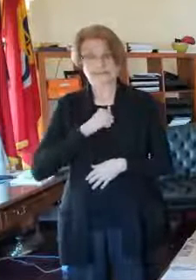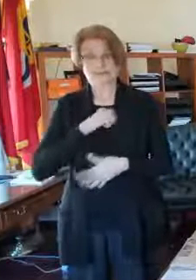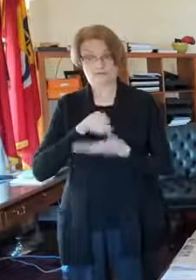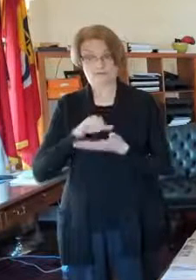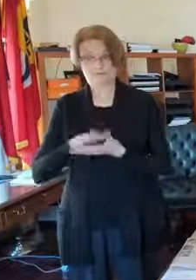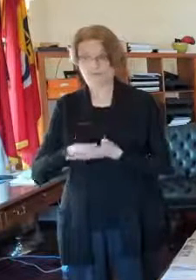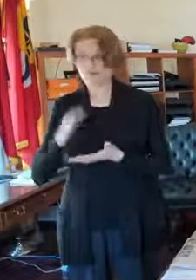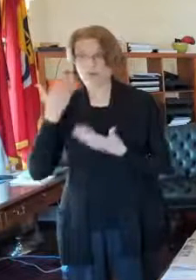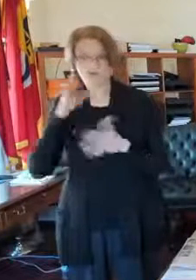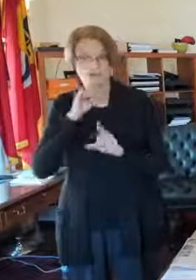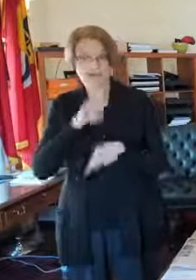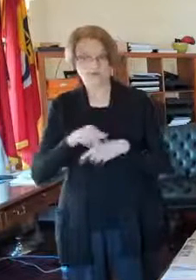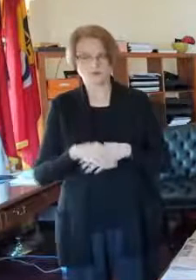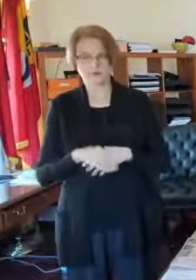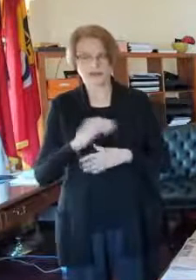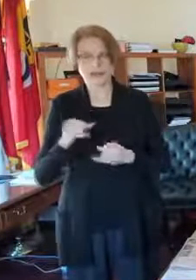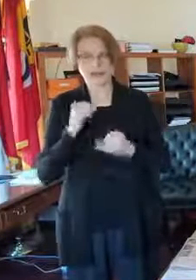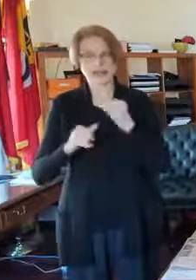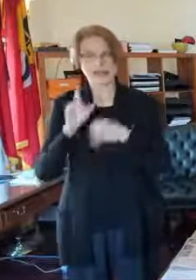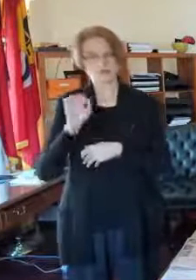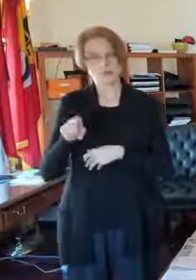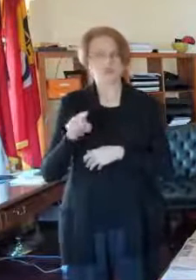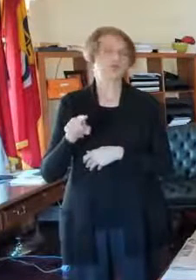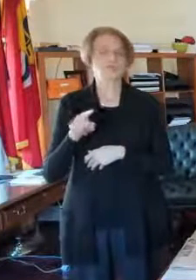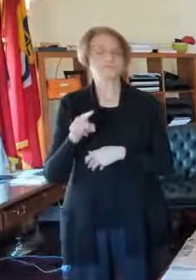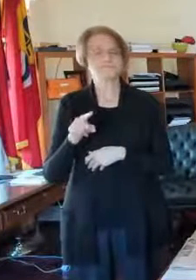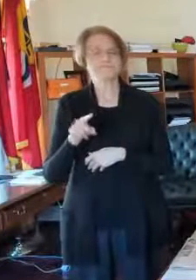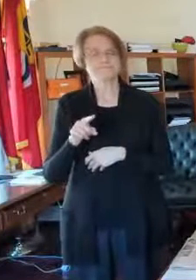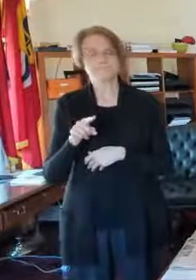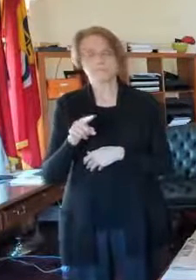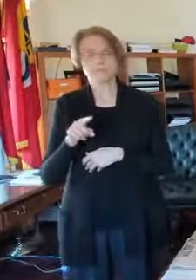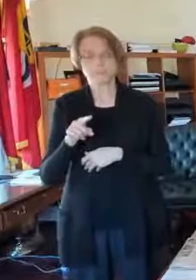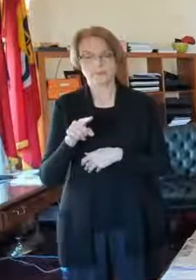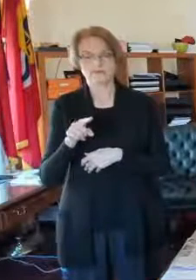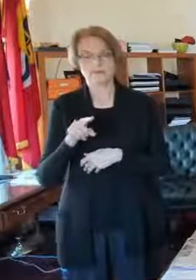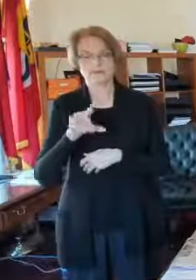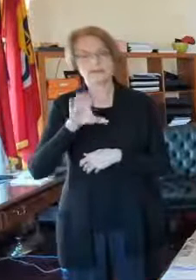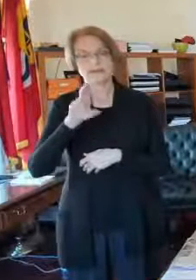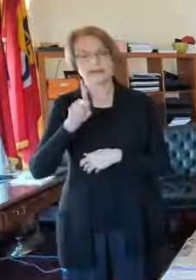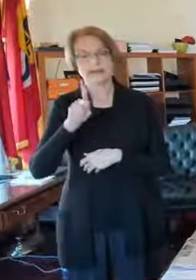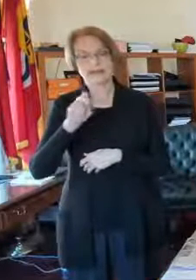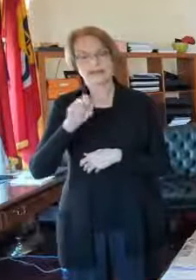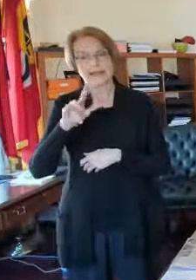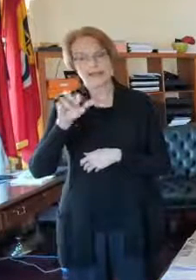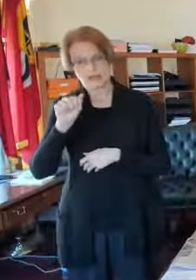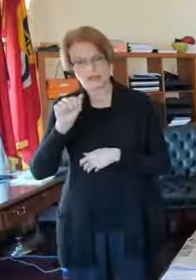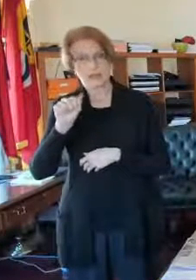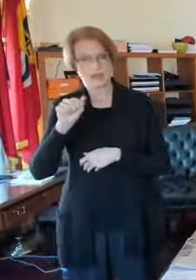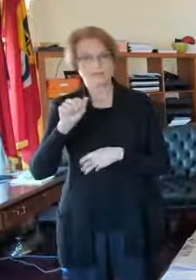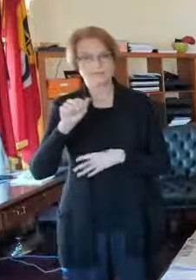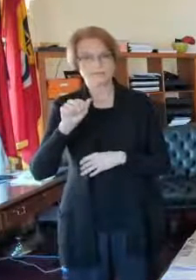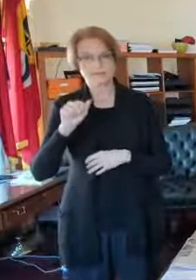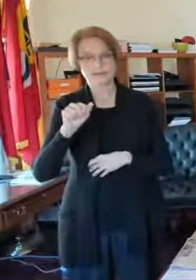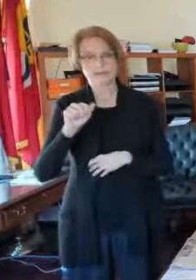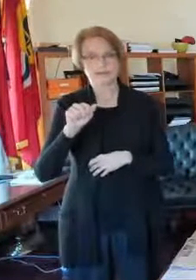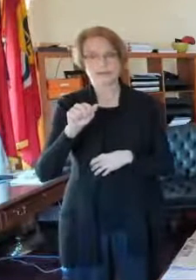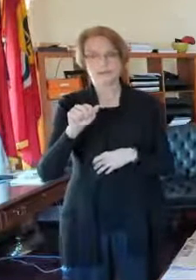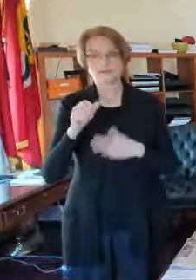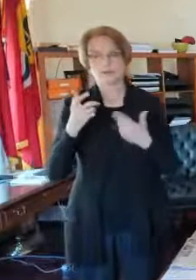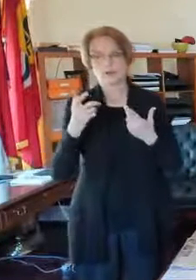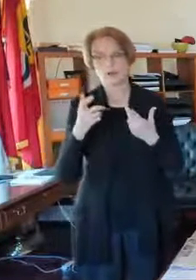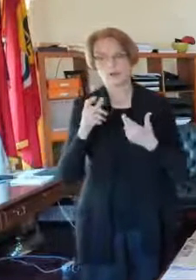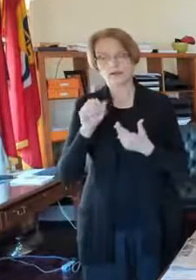question, unrelated topic, about the reorganization. This is from Kayla about the reorganization and neighborhood-based approach